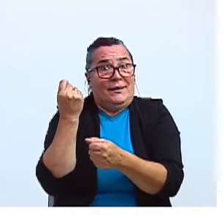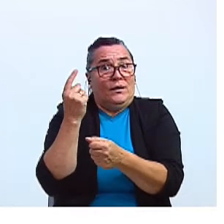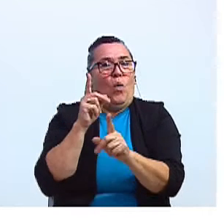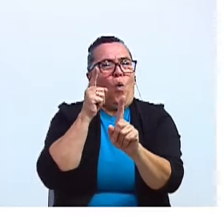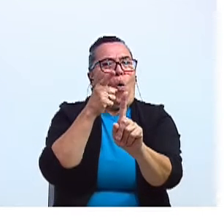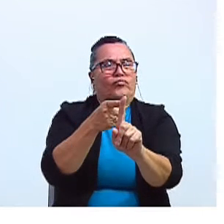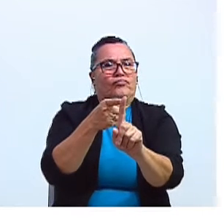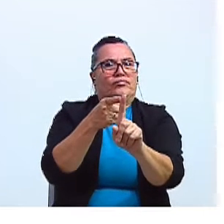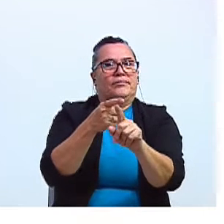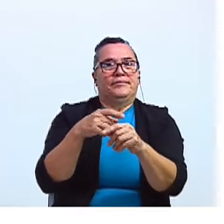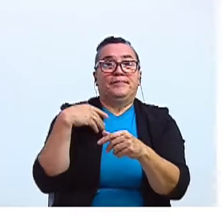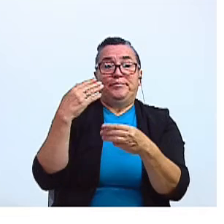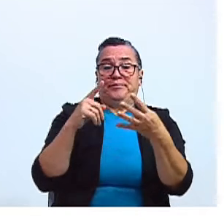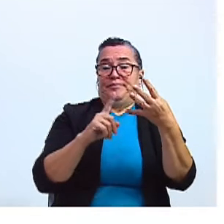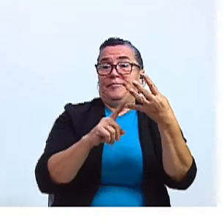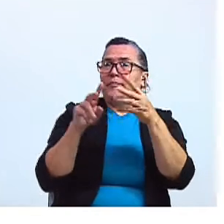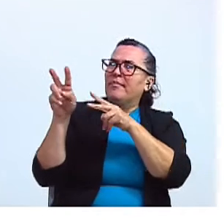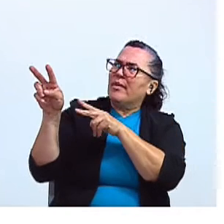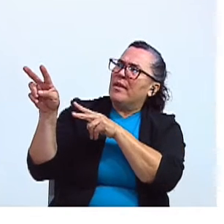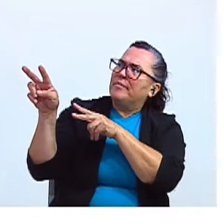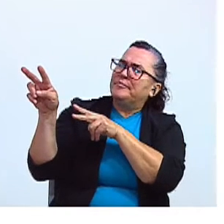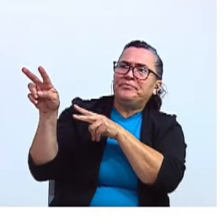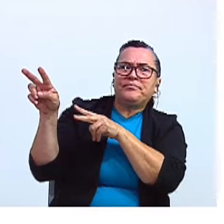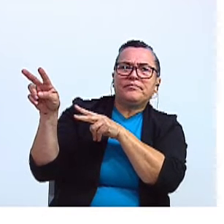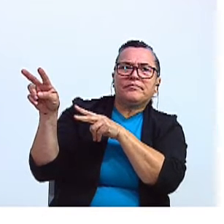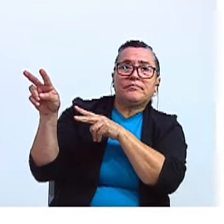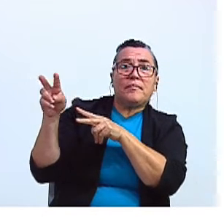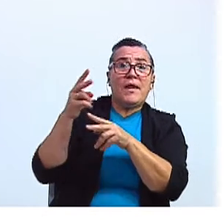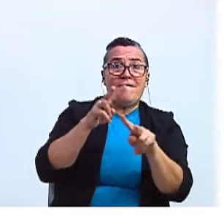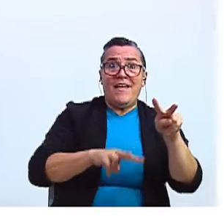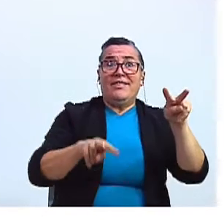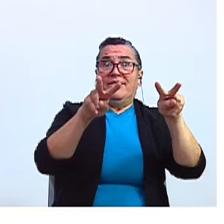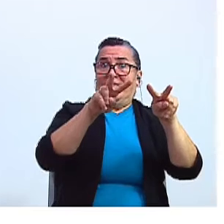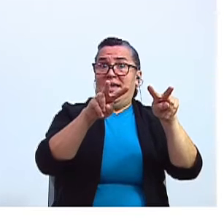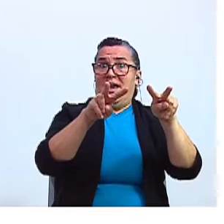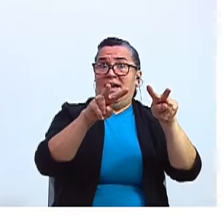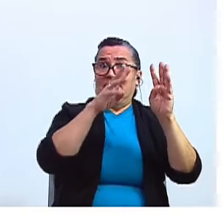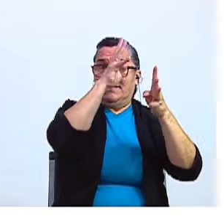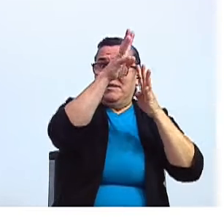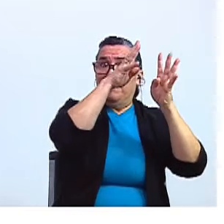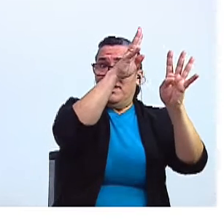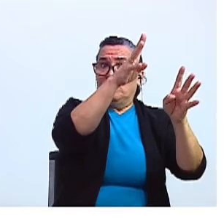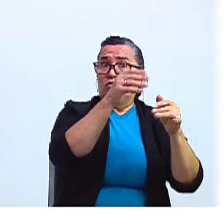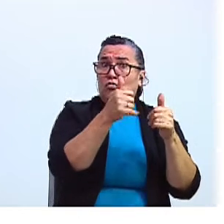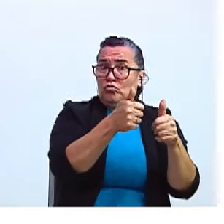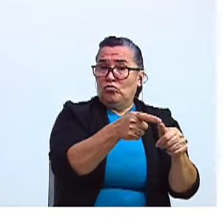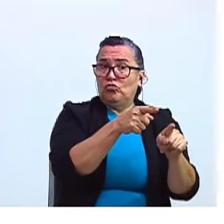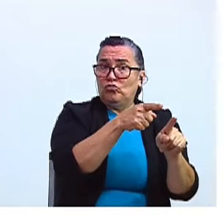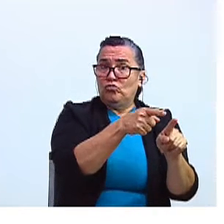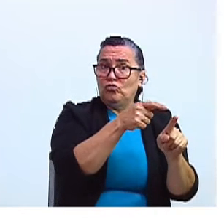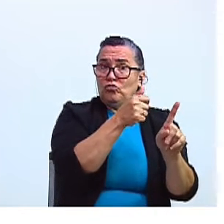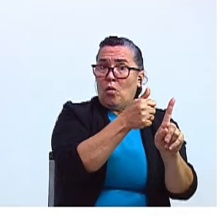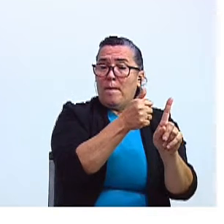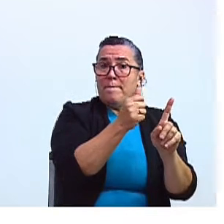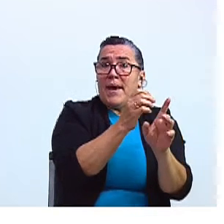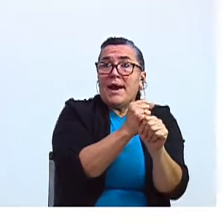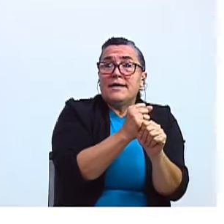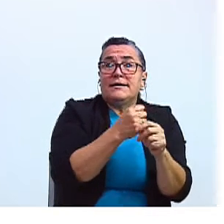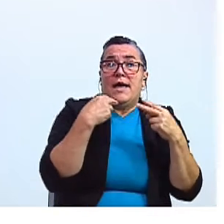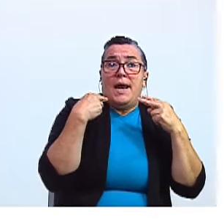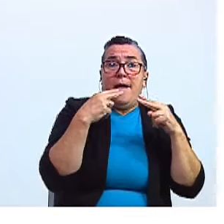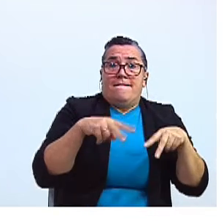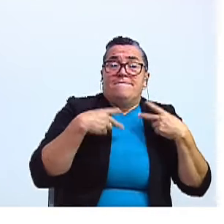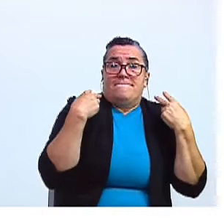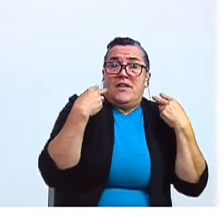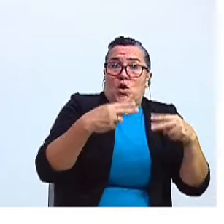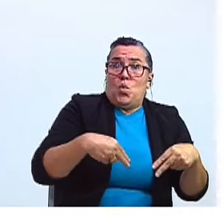please. Number 4, what advantages does your invention have to make human life